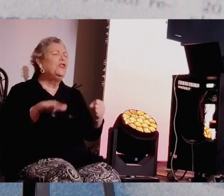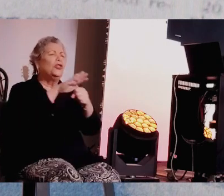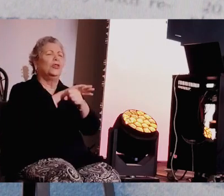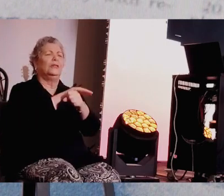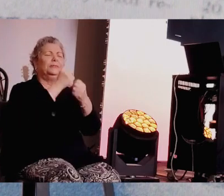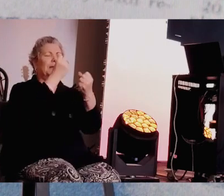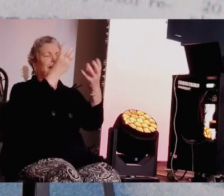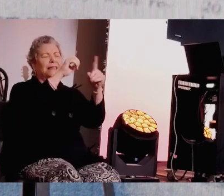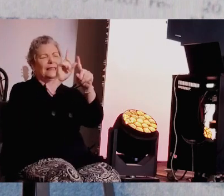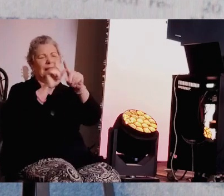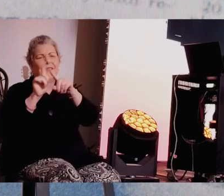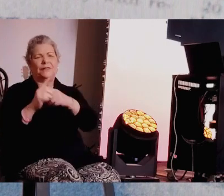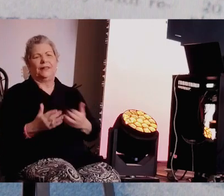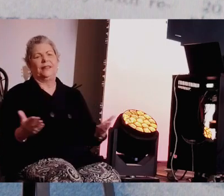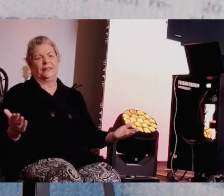things.